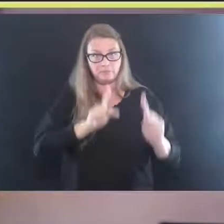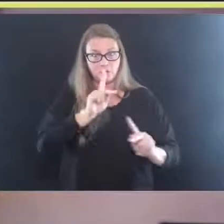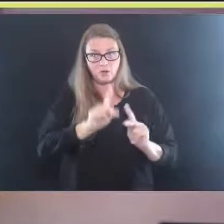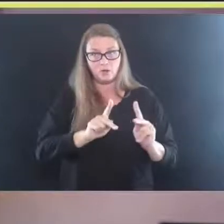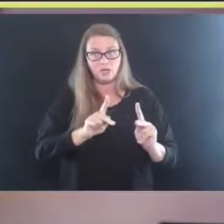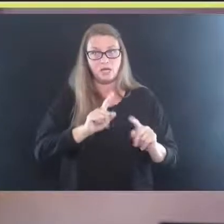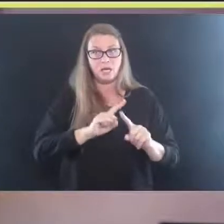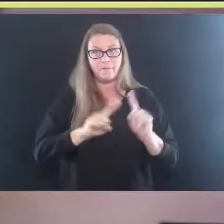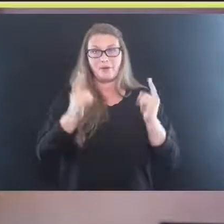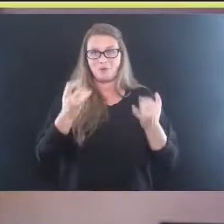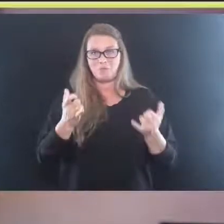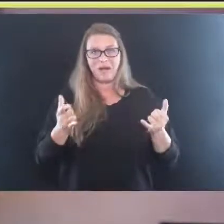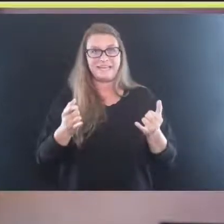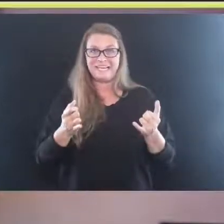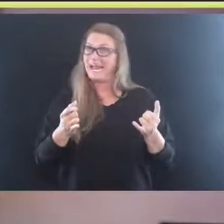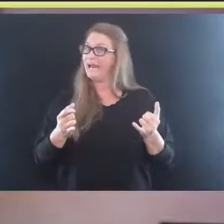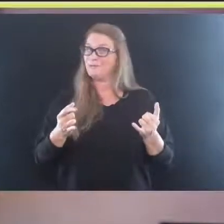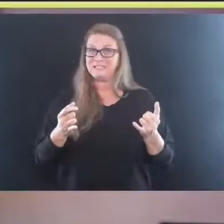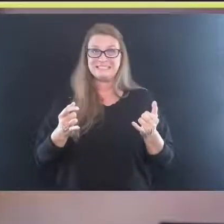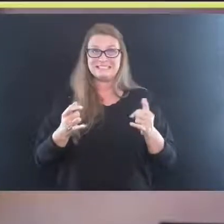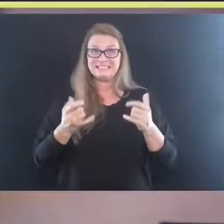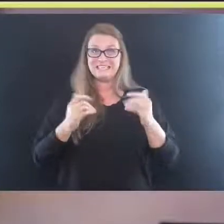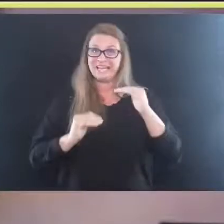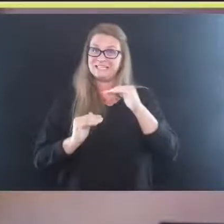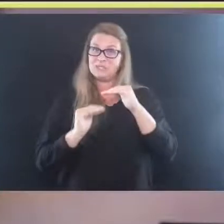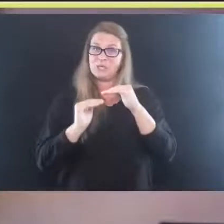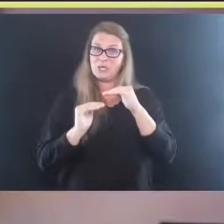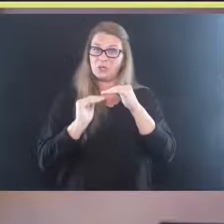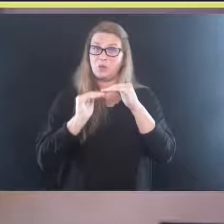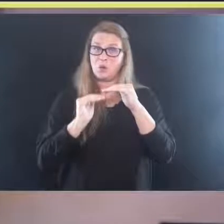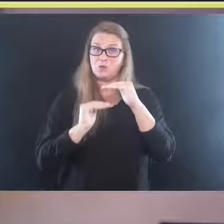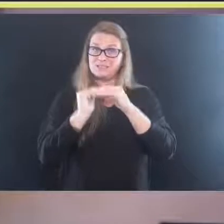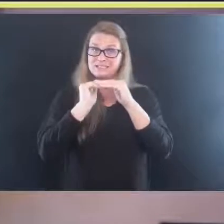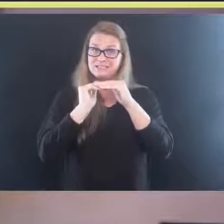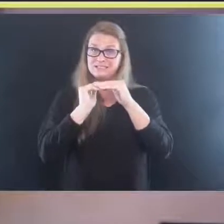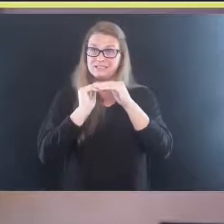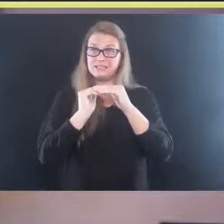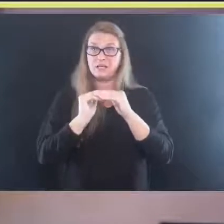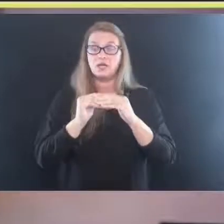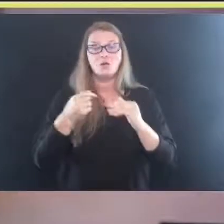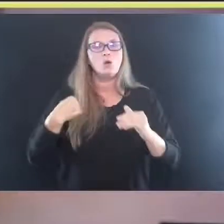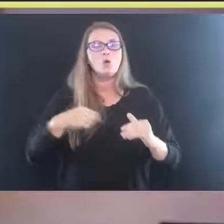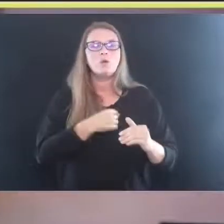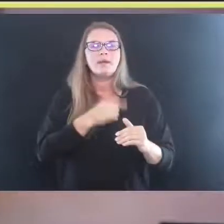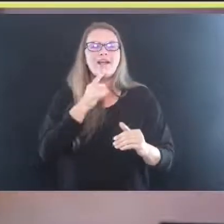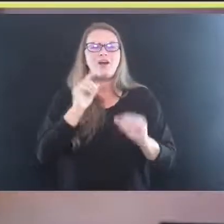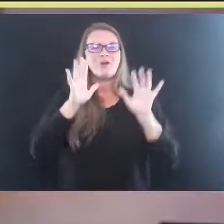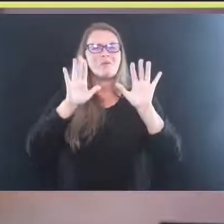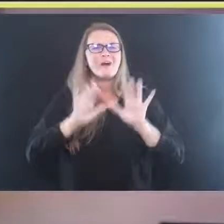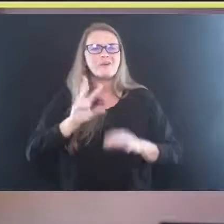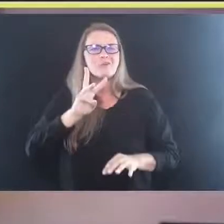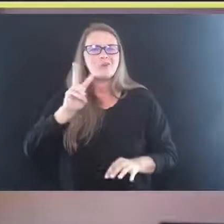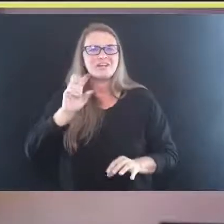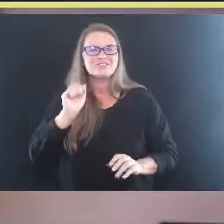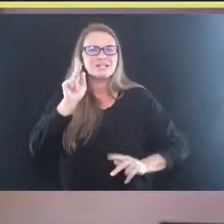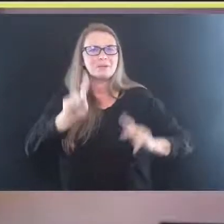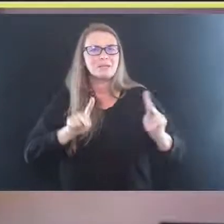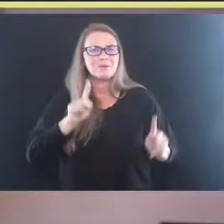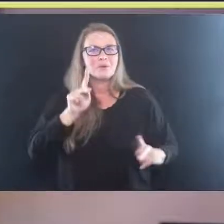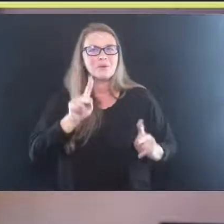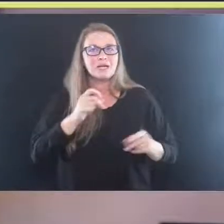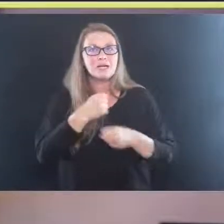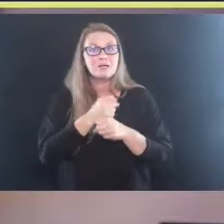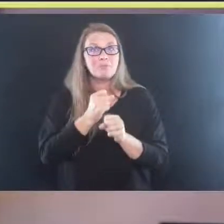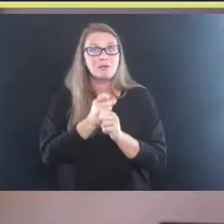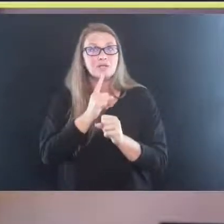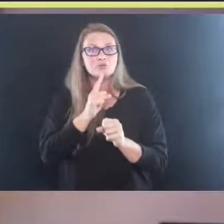fragile moment, and we all need to do our part as great citizens, as great West Virginians, to make sure we make it through